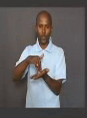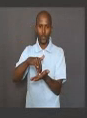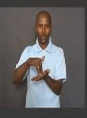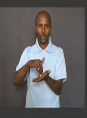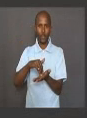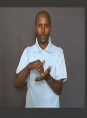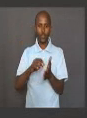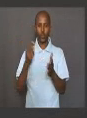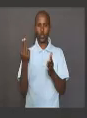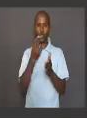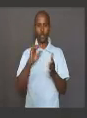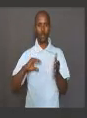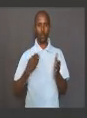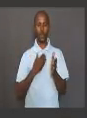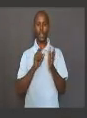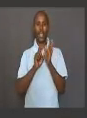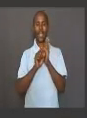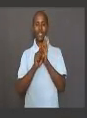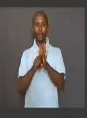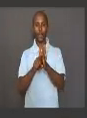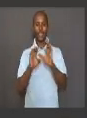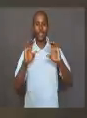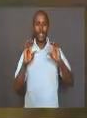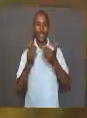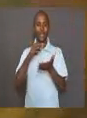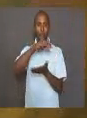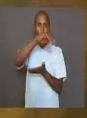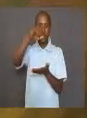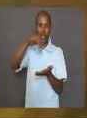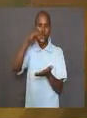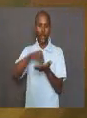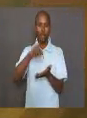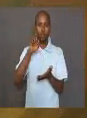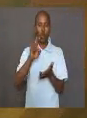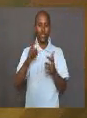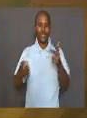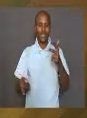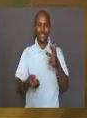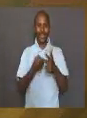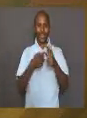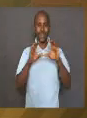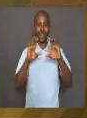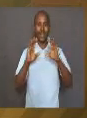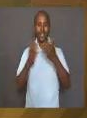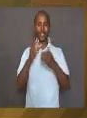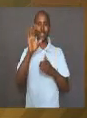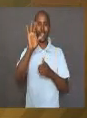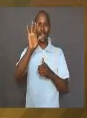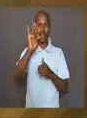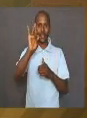Using our example from the activity, the class midpoint for the third class is